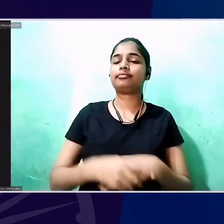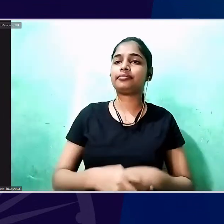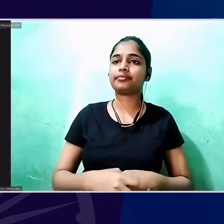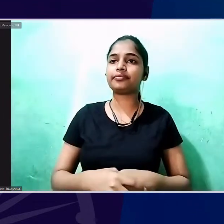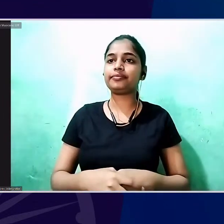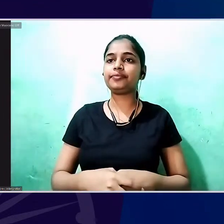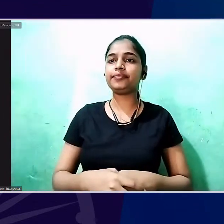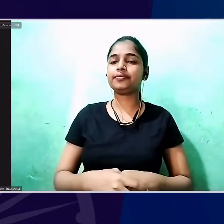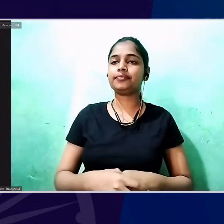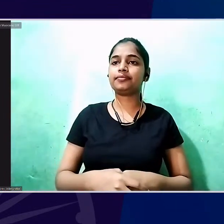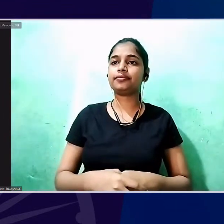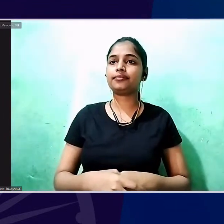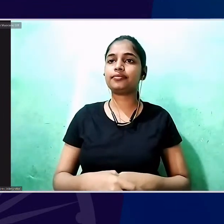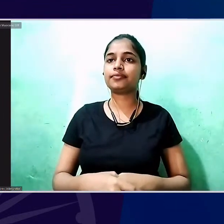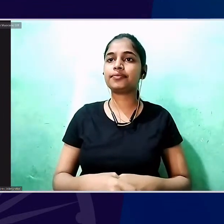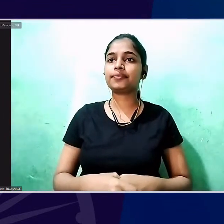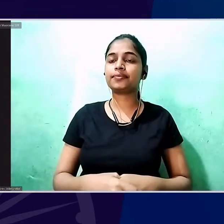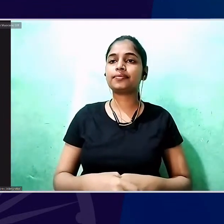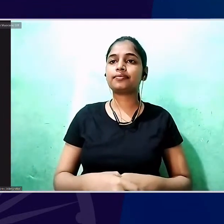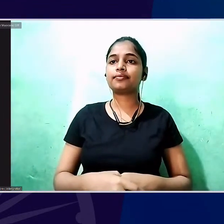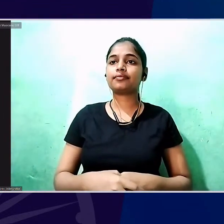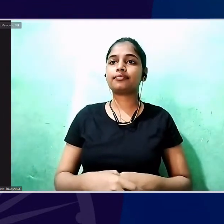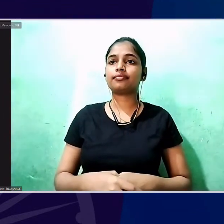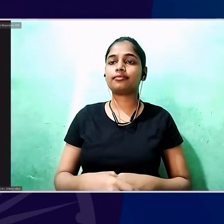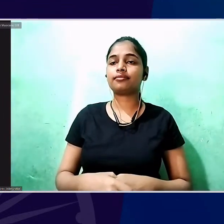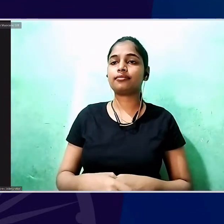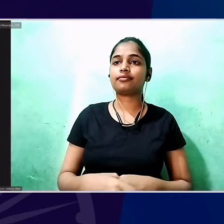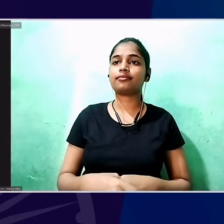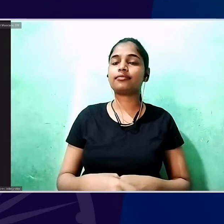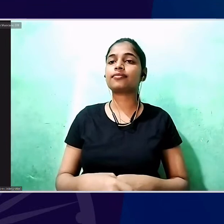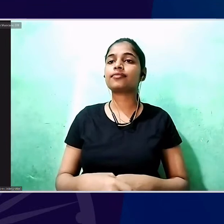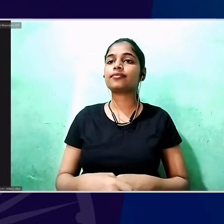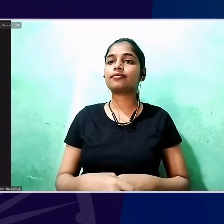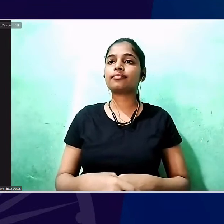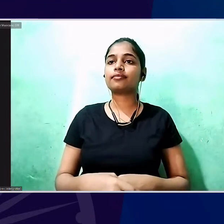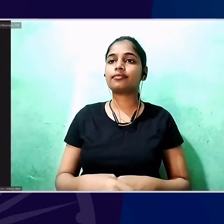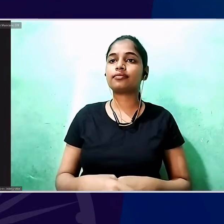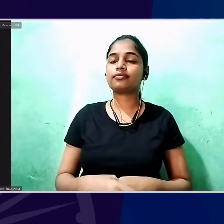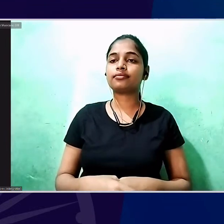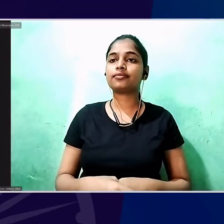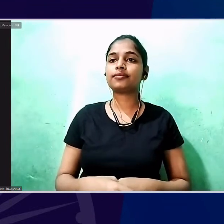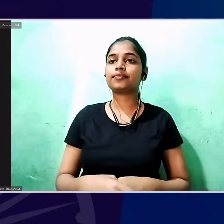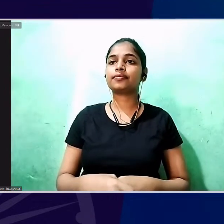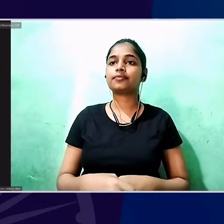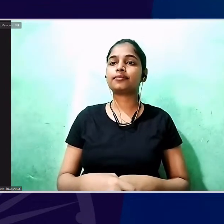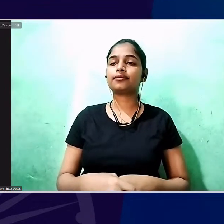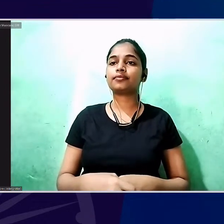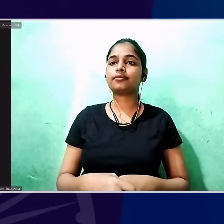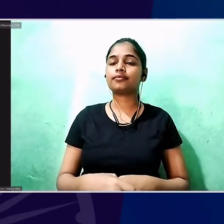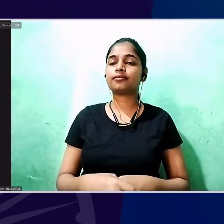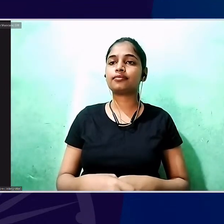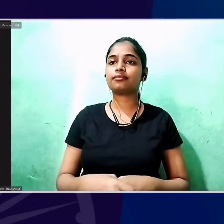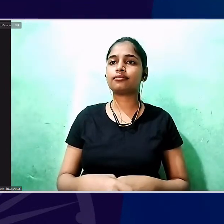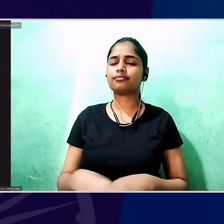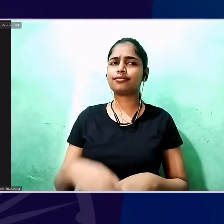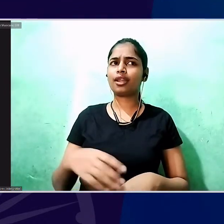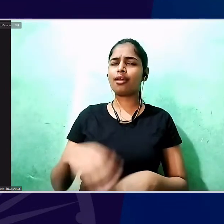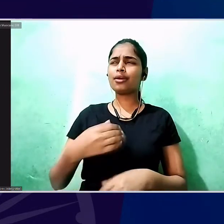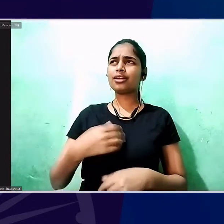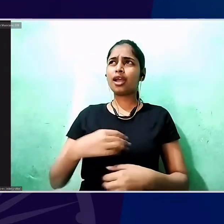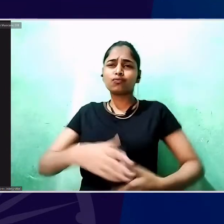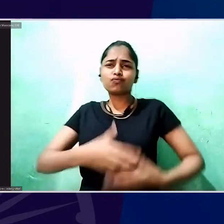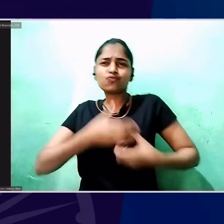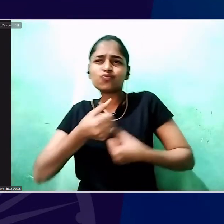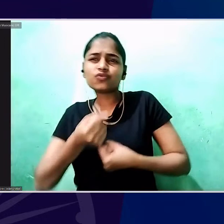global solution for the well-being of all, and in doing so manifest the true spirit of Vasudhaiv